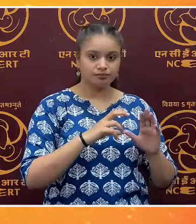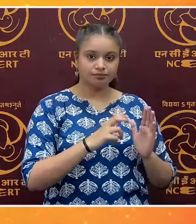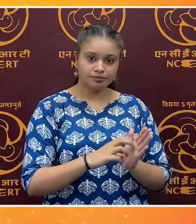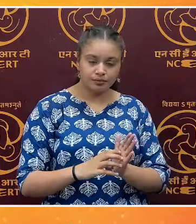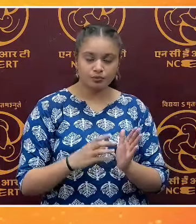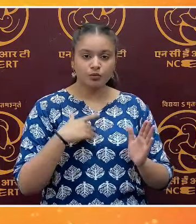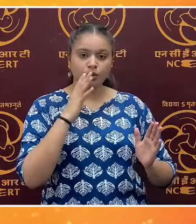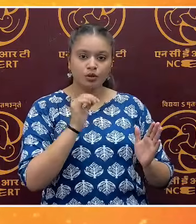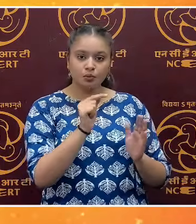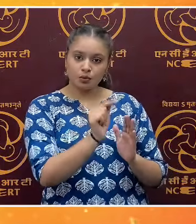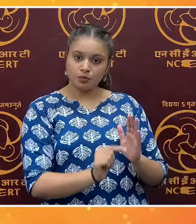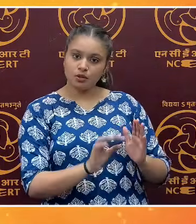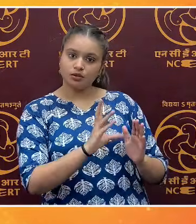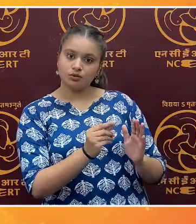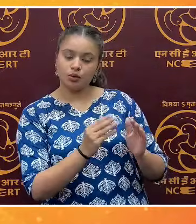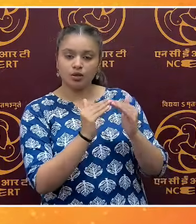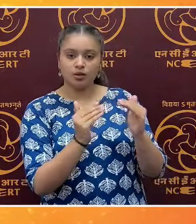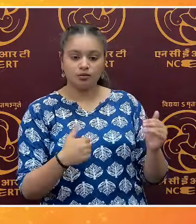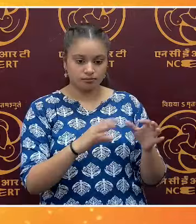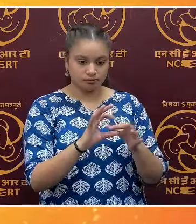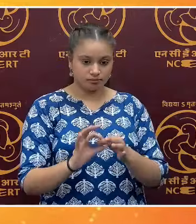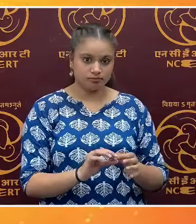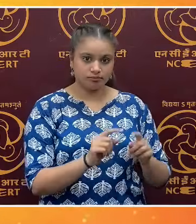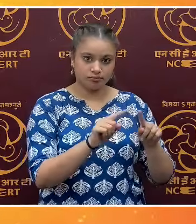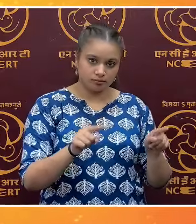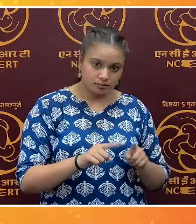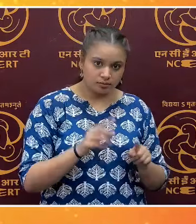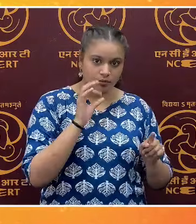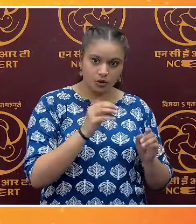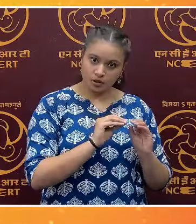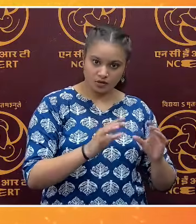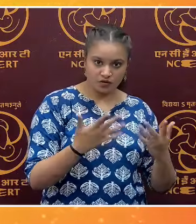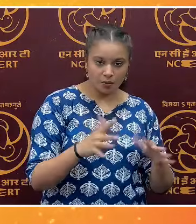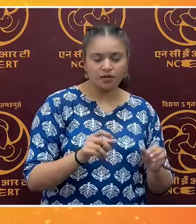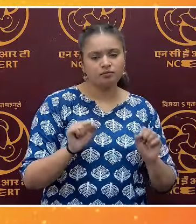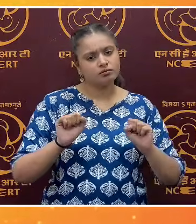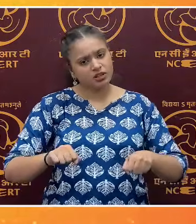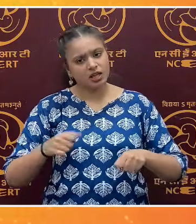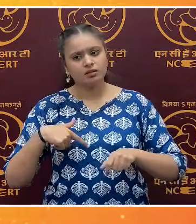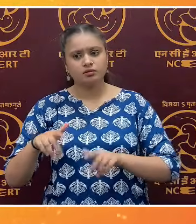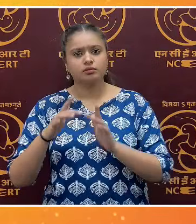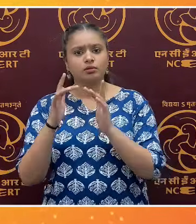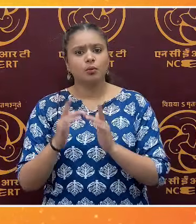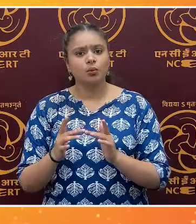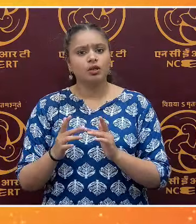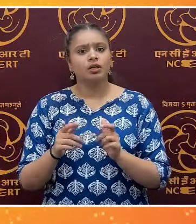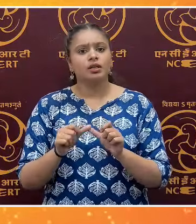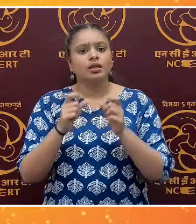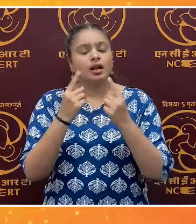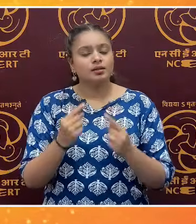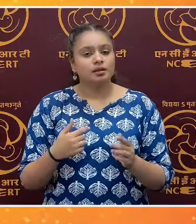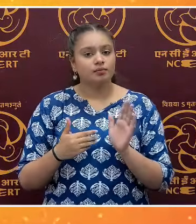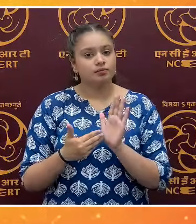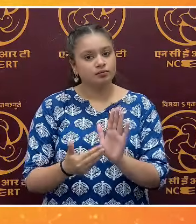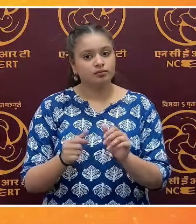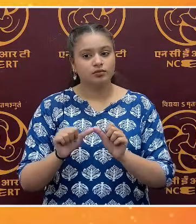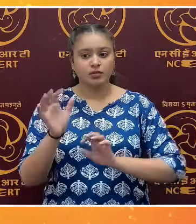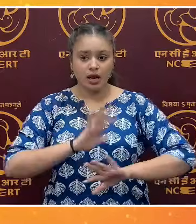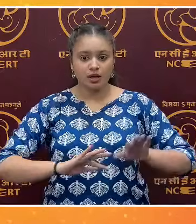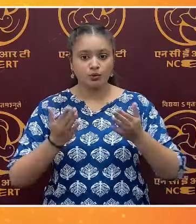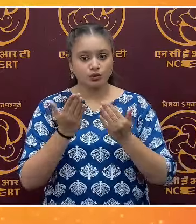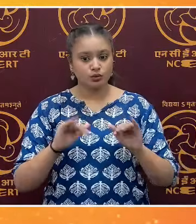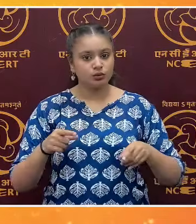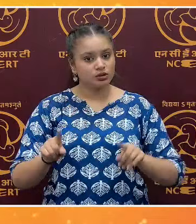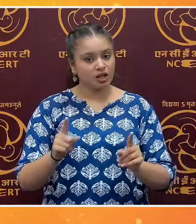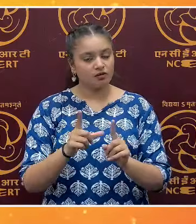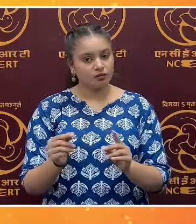points related to this household circuit and its importance. They can definitely give this assignment as a activity to the students,